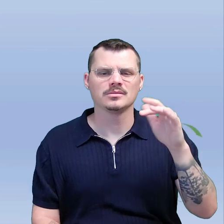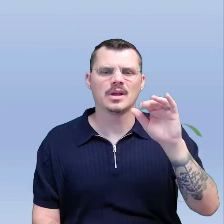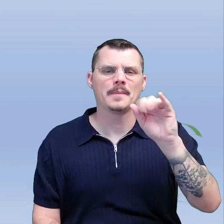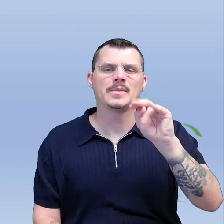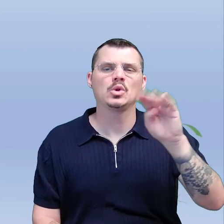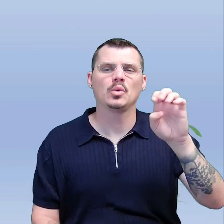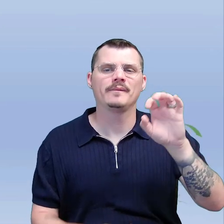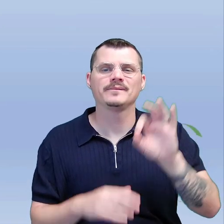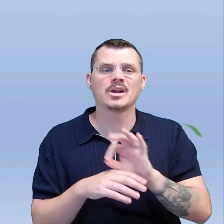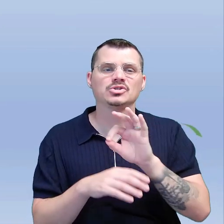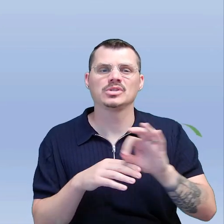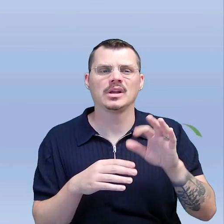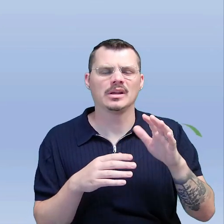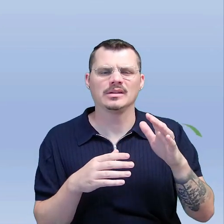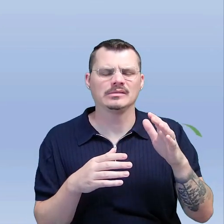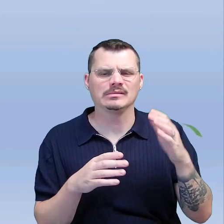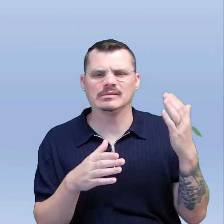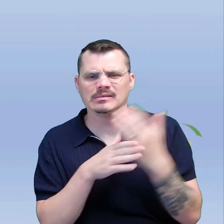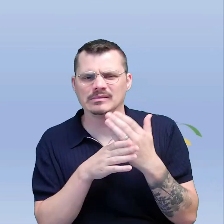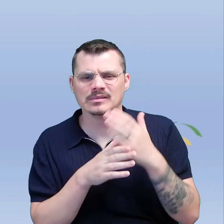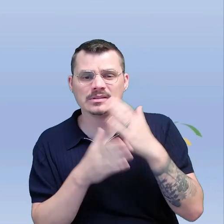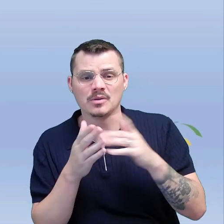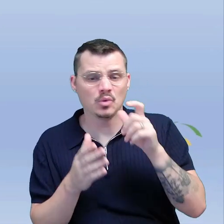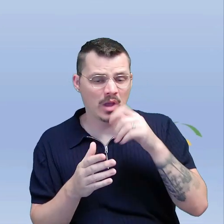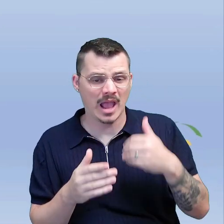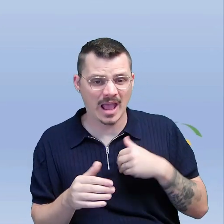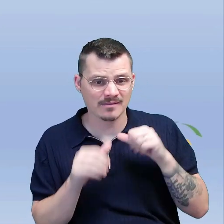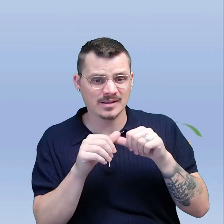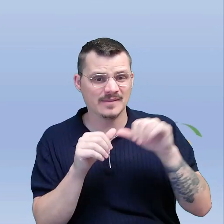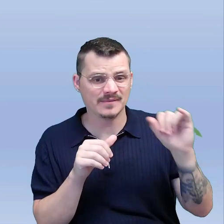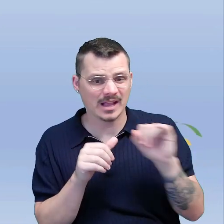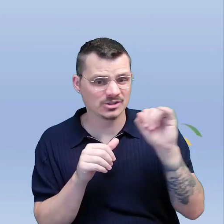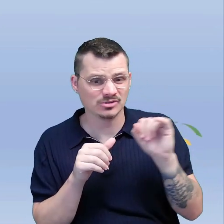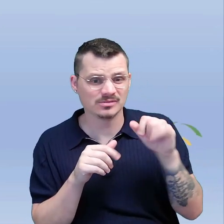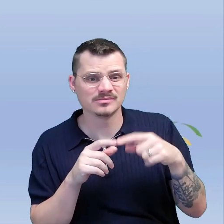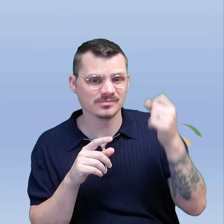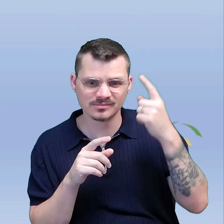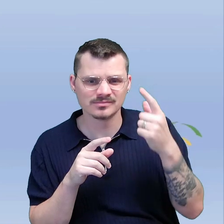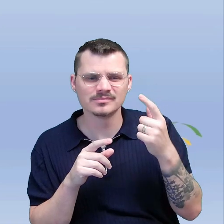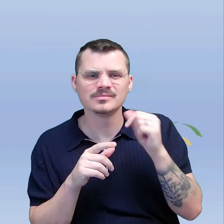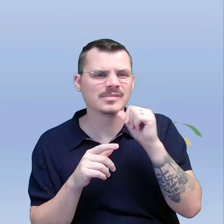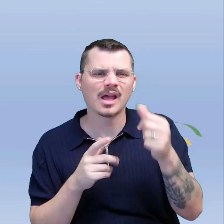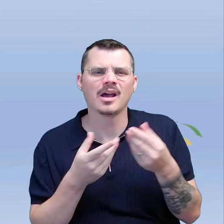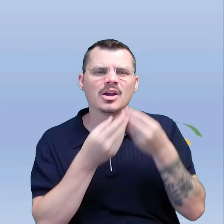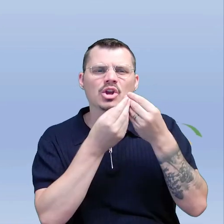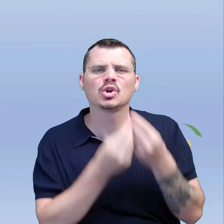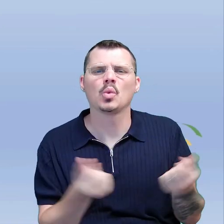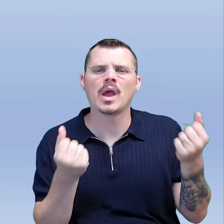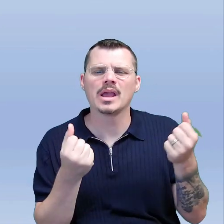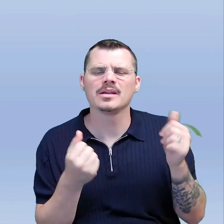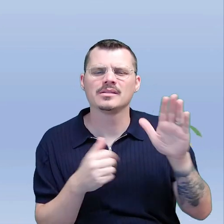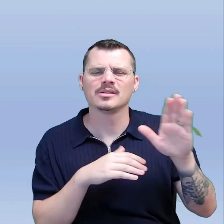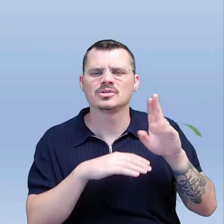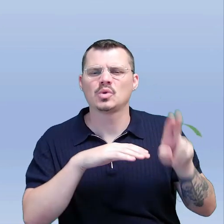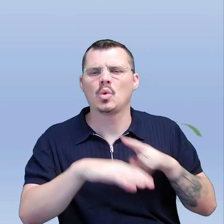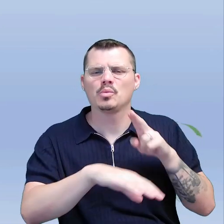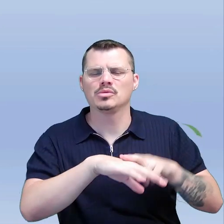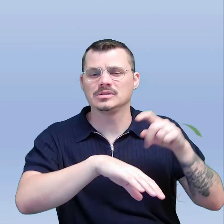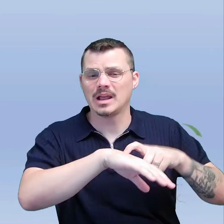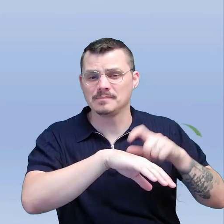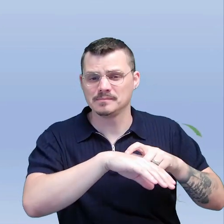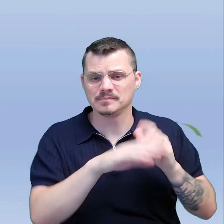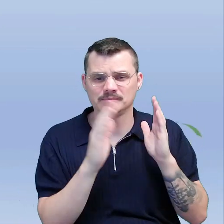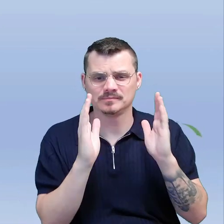functioning. So people that have chronic active infections that don't go away in the usual time